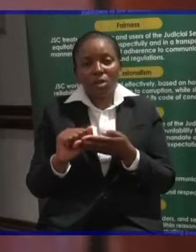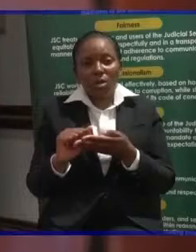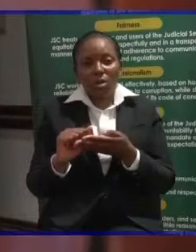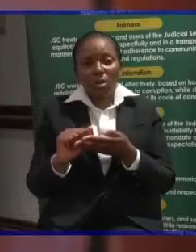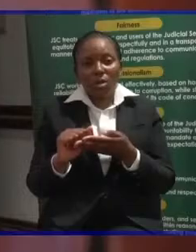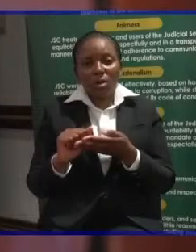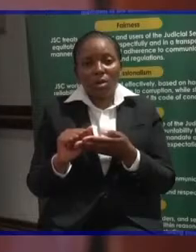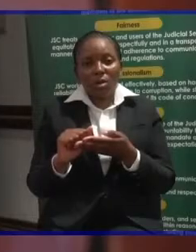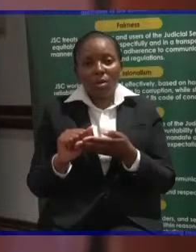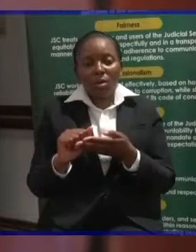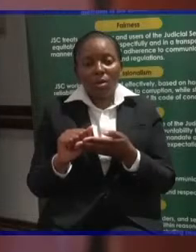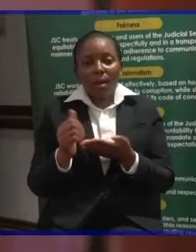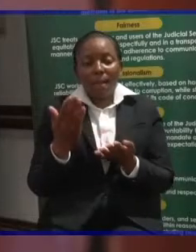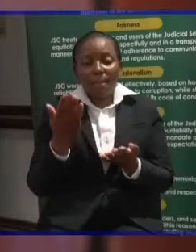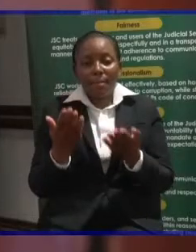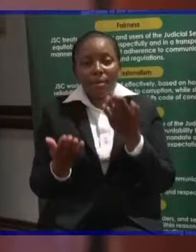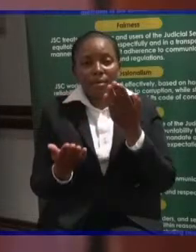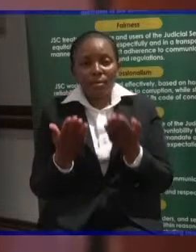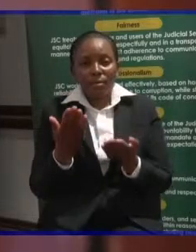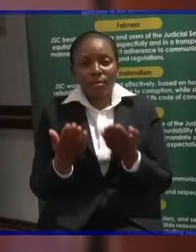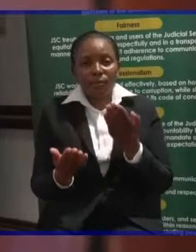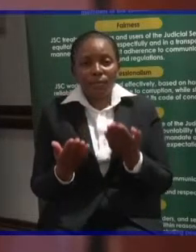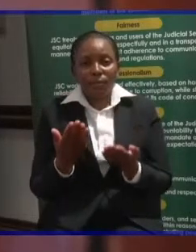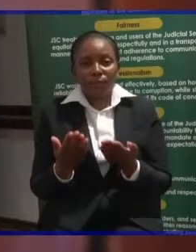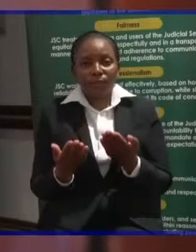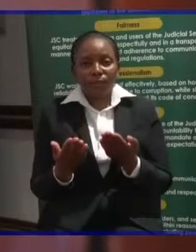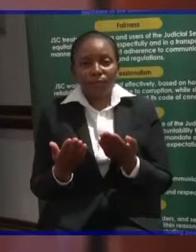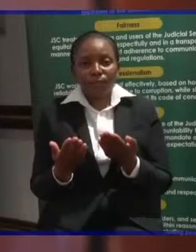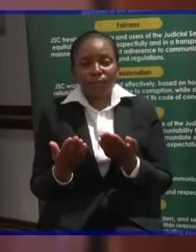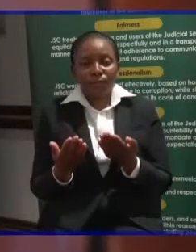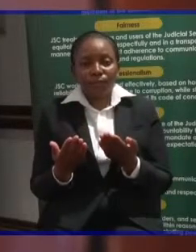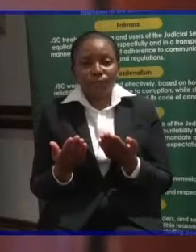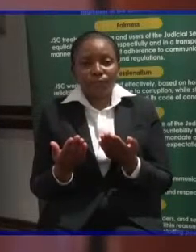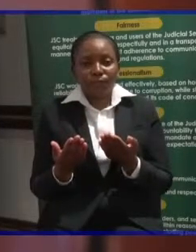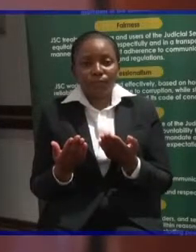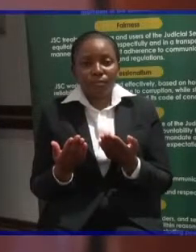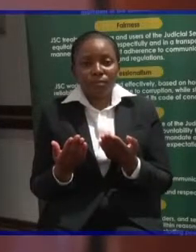It also might be an